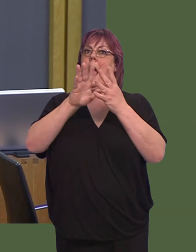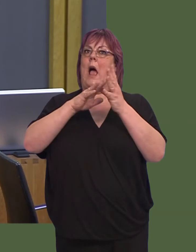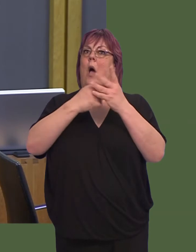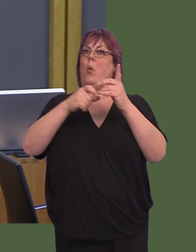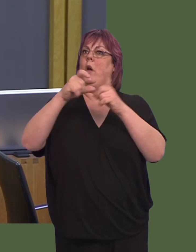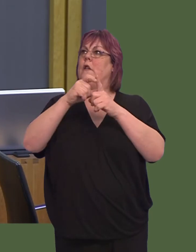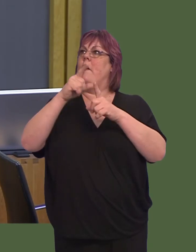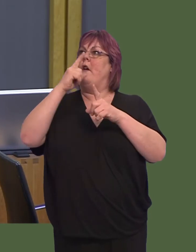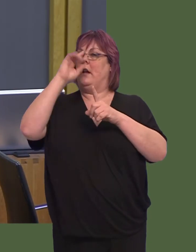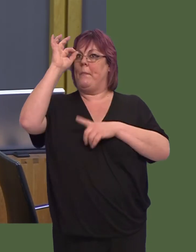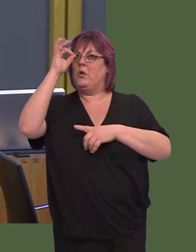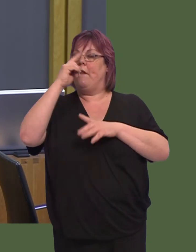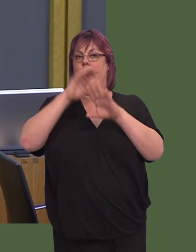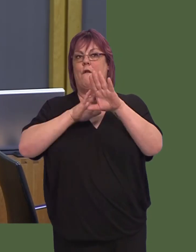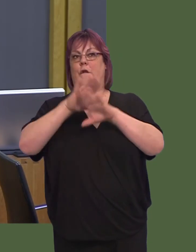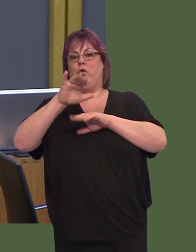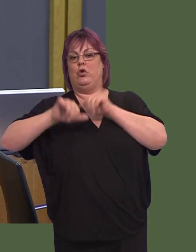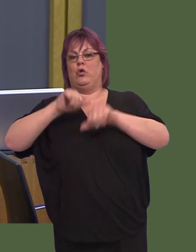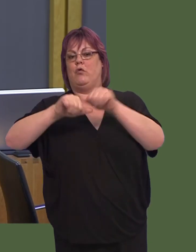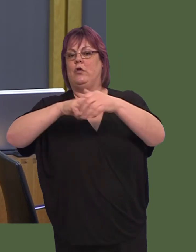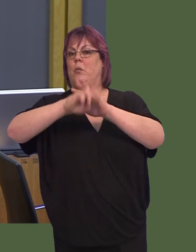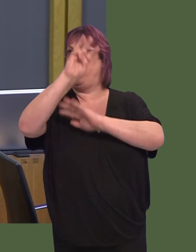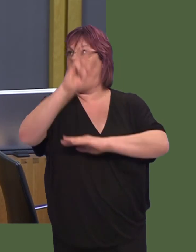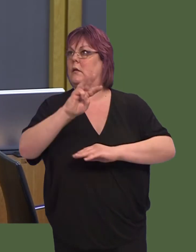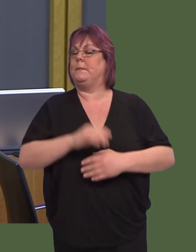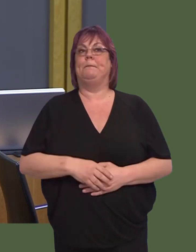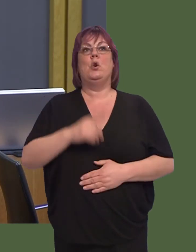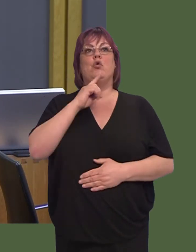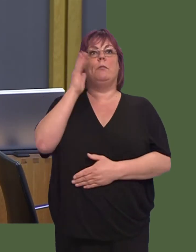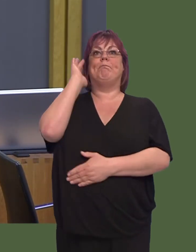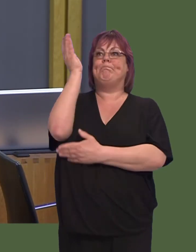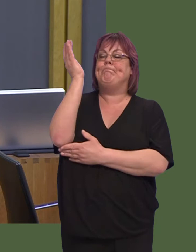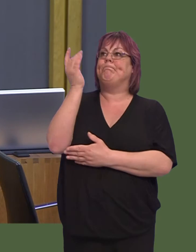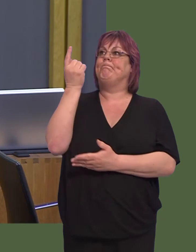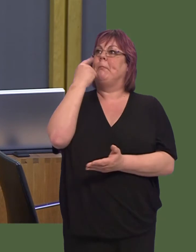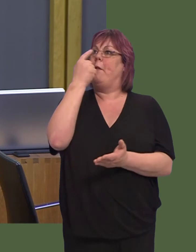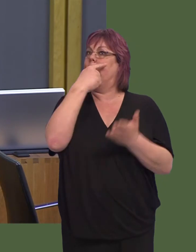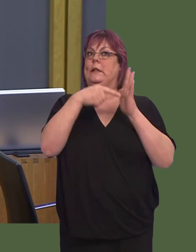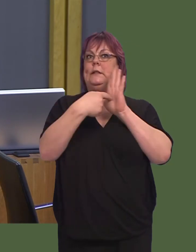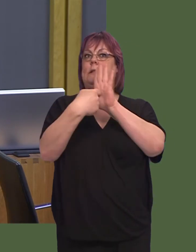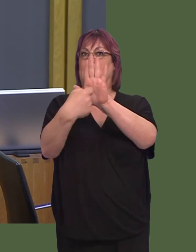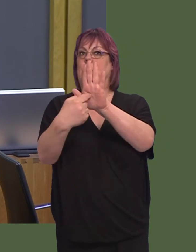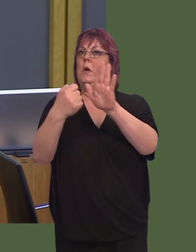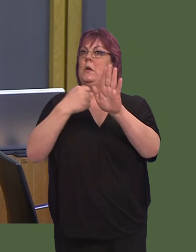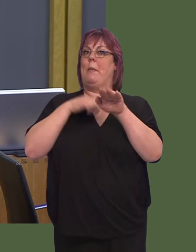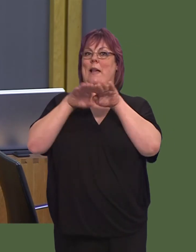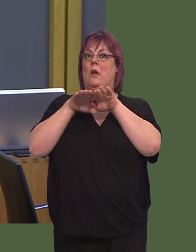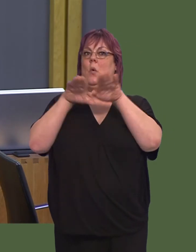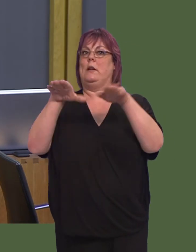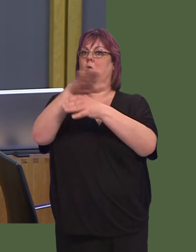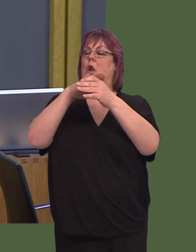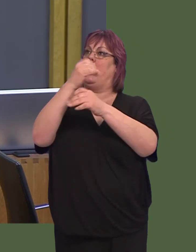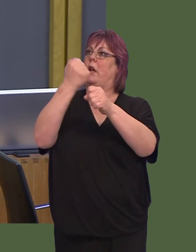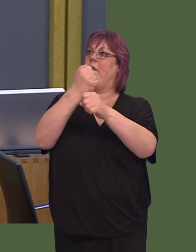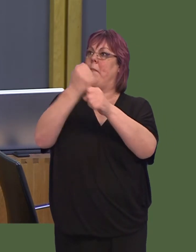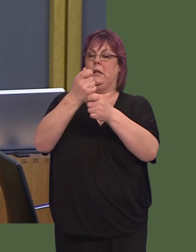for Future Generations in Wales, gave evidence in facing scrutiny to the committee I chair, the